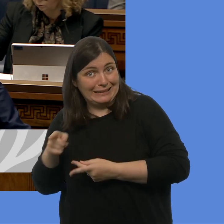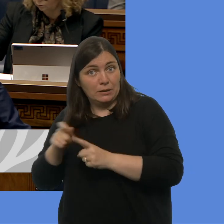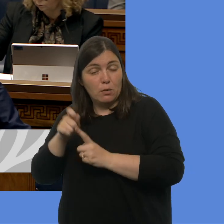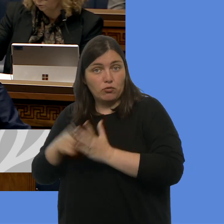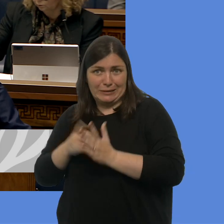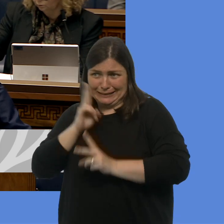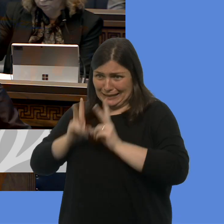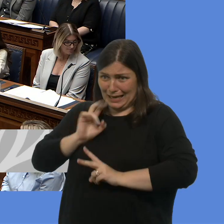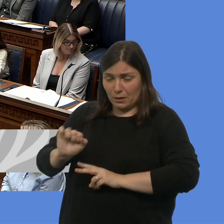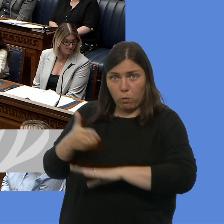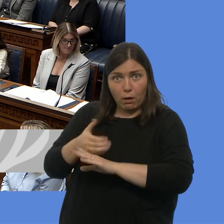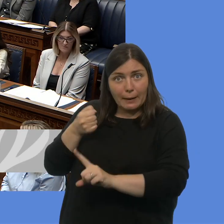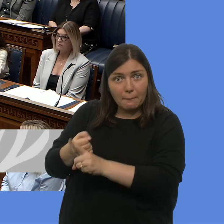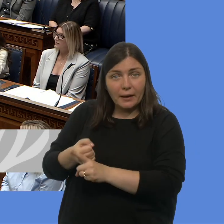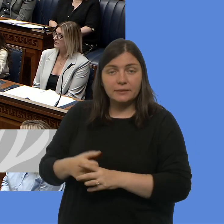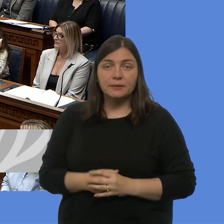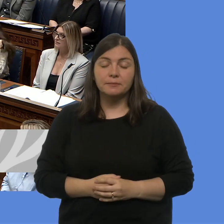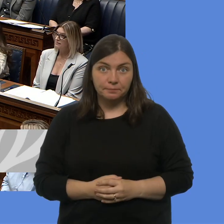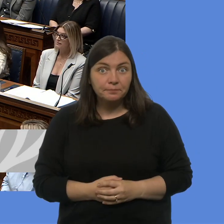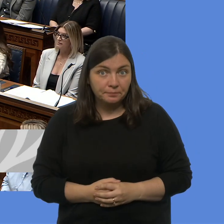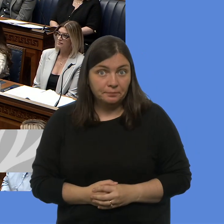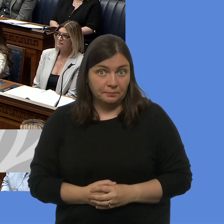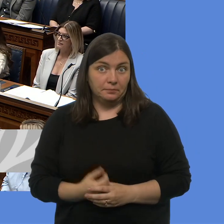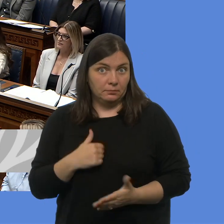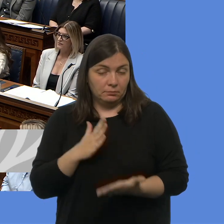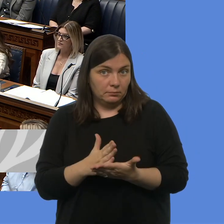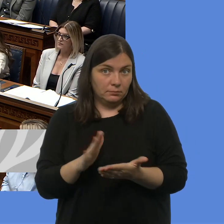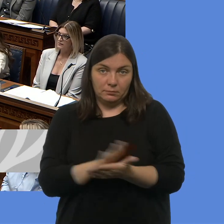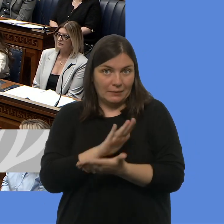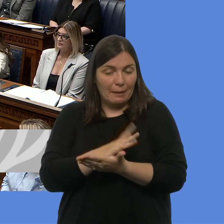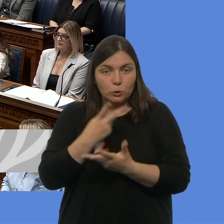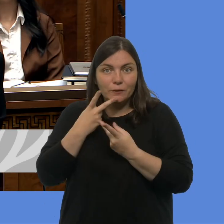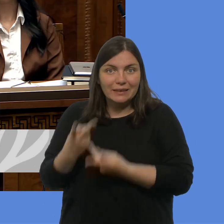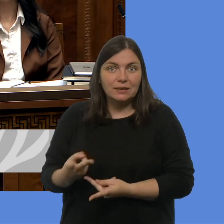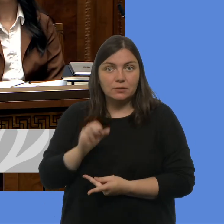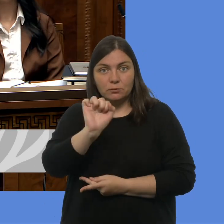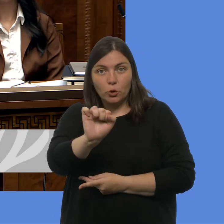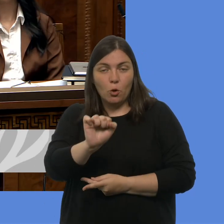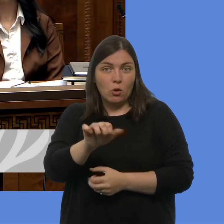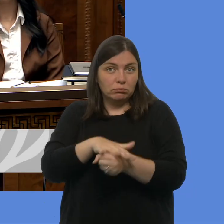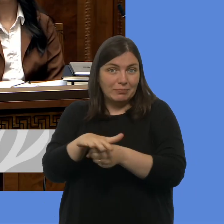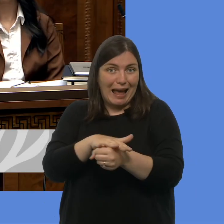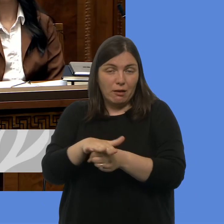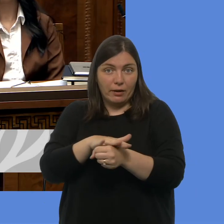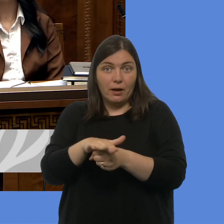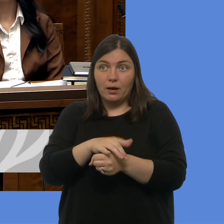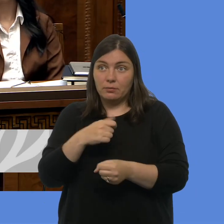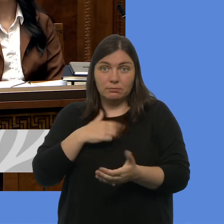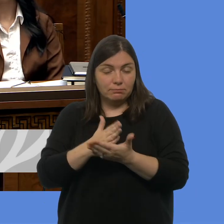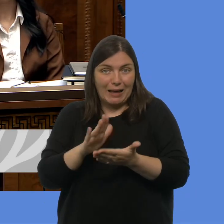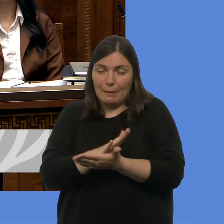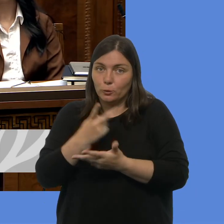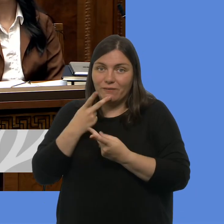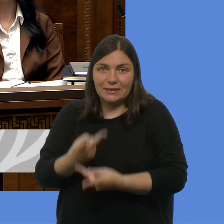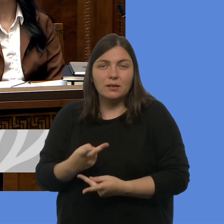the impact of the work? Well, yes, I certainly would be delighted to visit your Brantford Area Rural Development Association, because